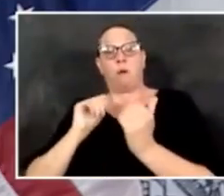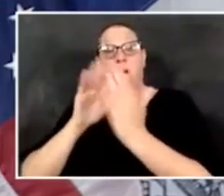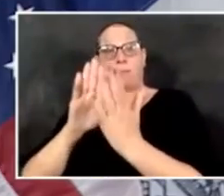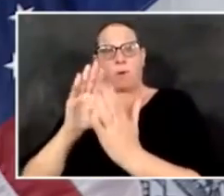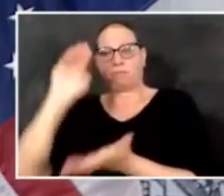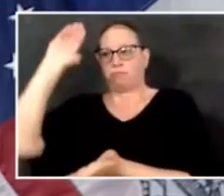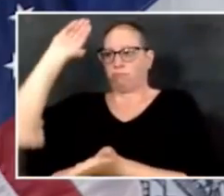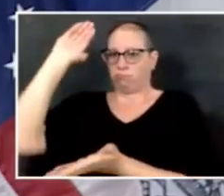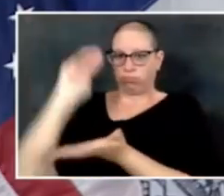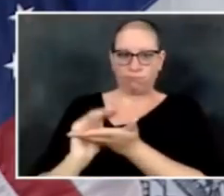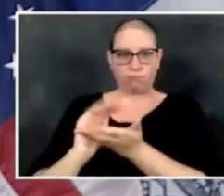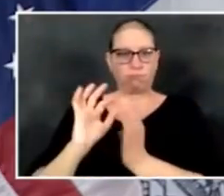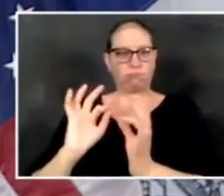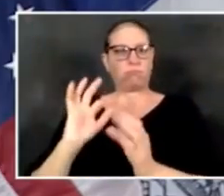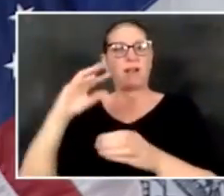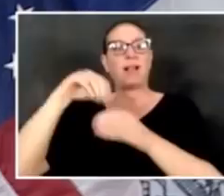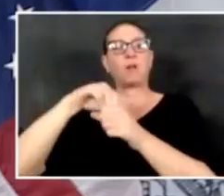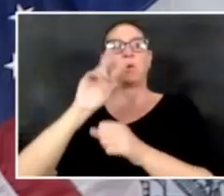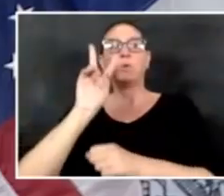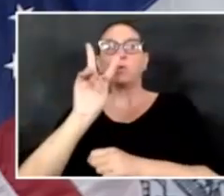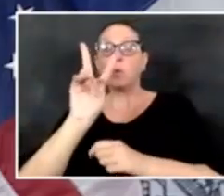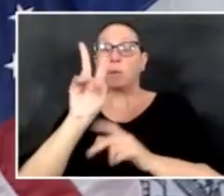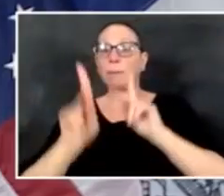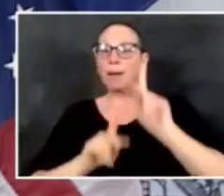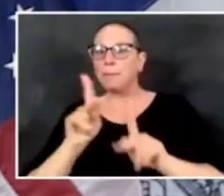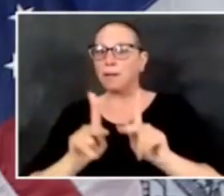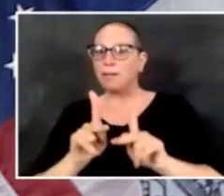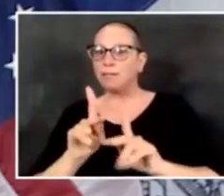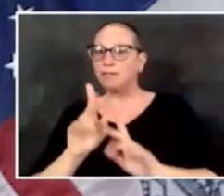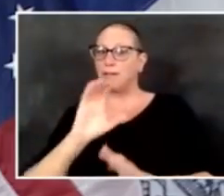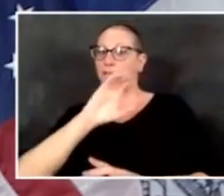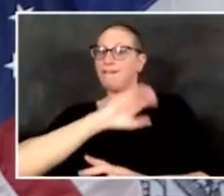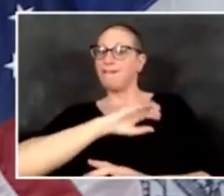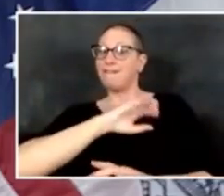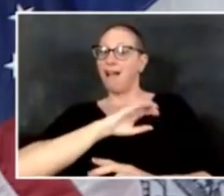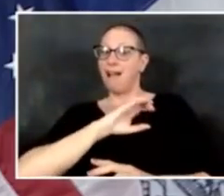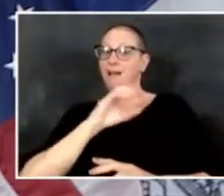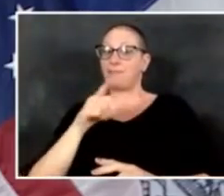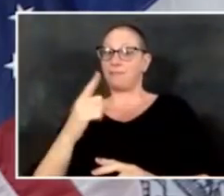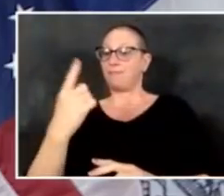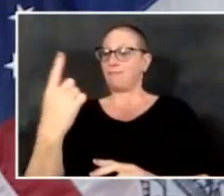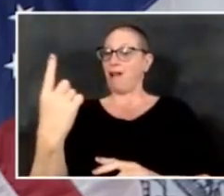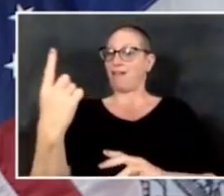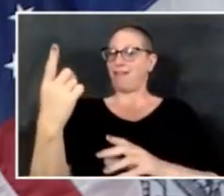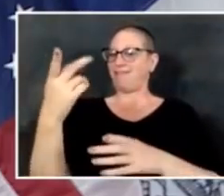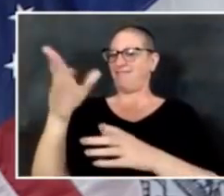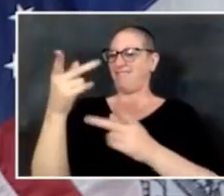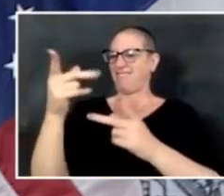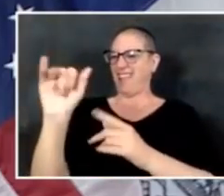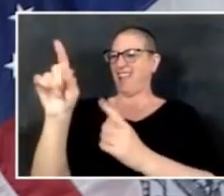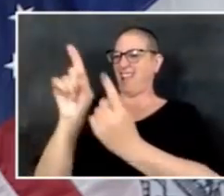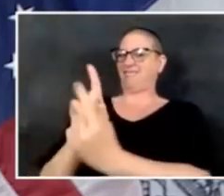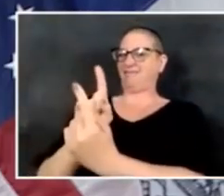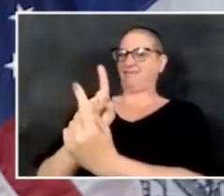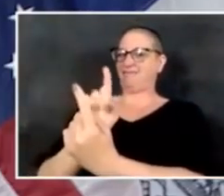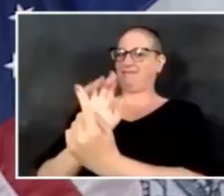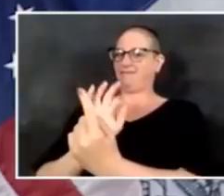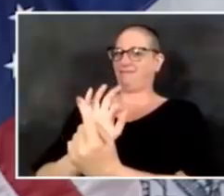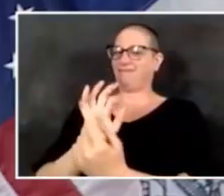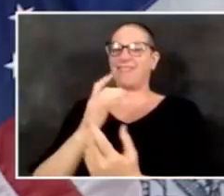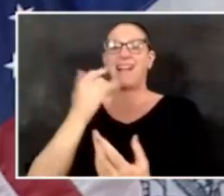encounter, and what we've seen in the past is when people do not comply with the police in the